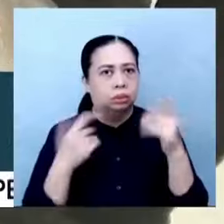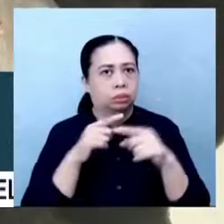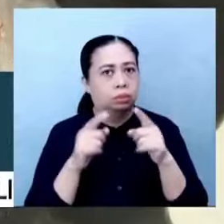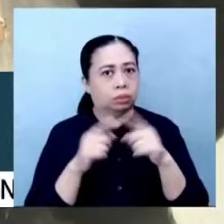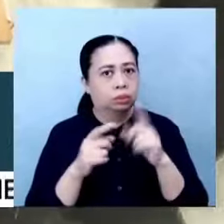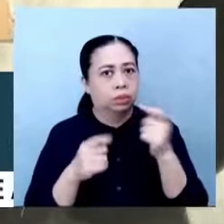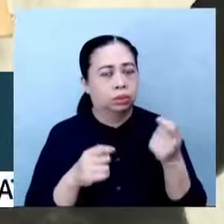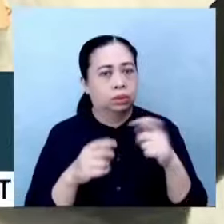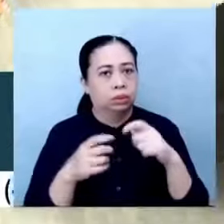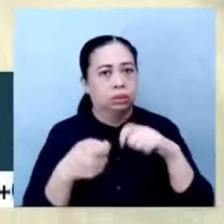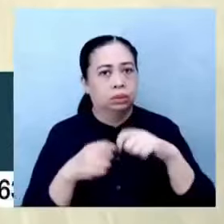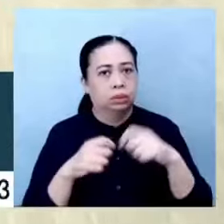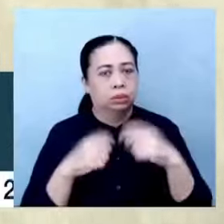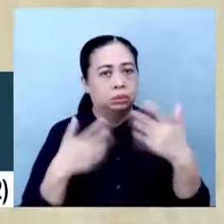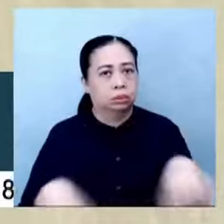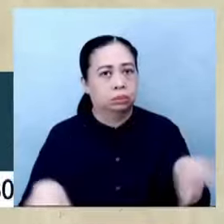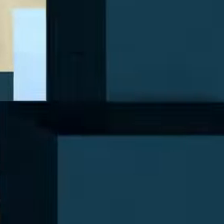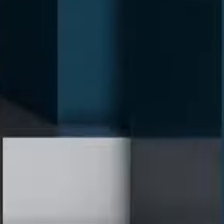term ends.